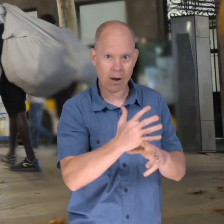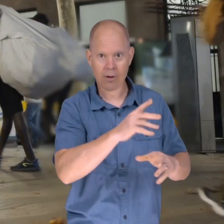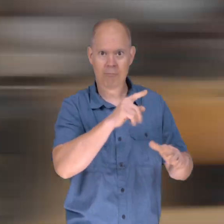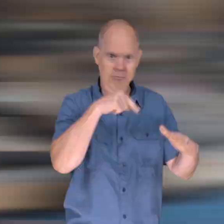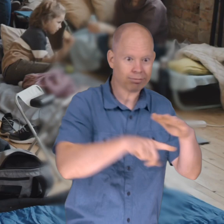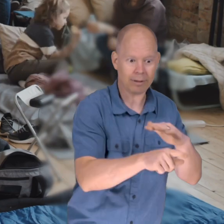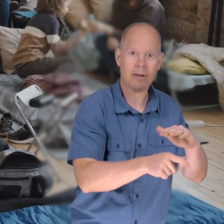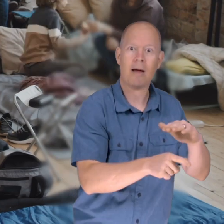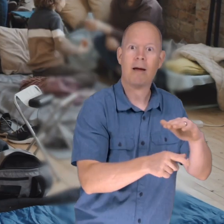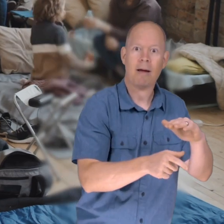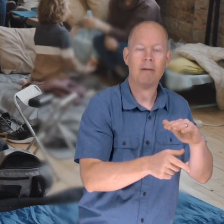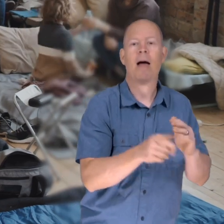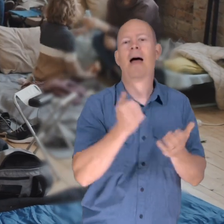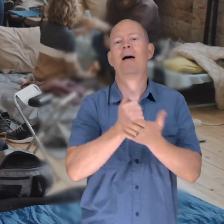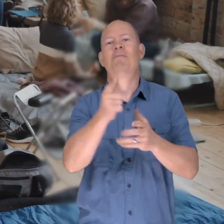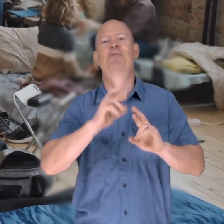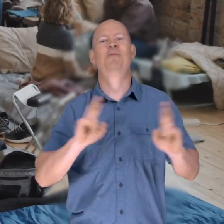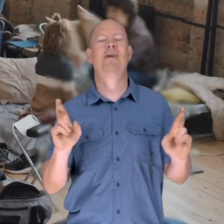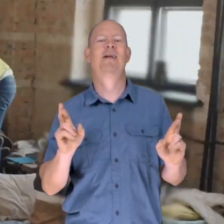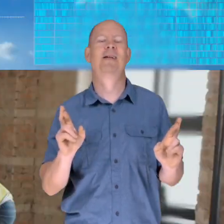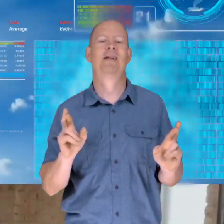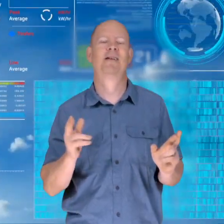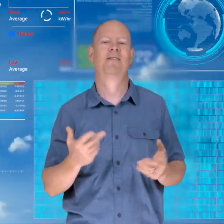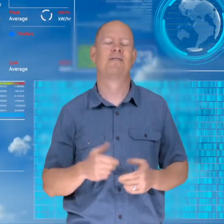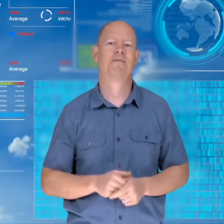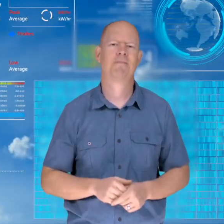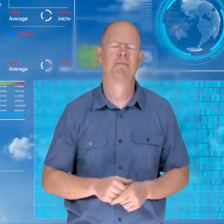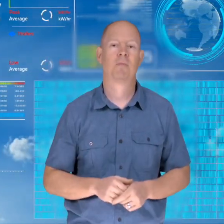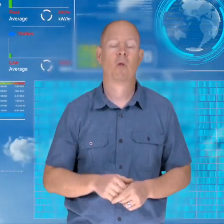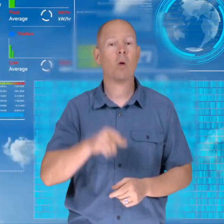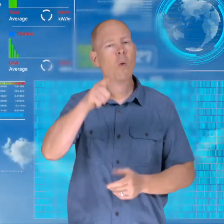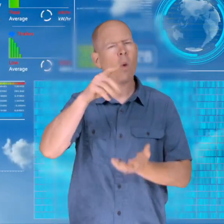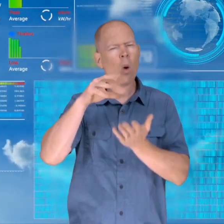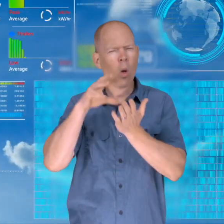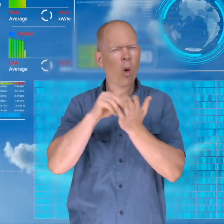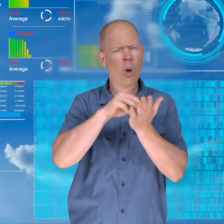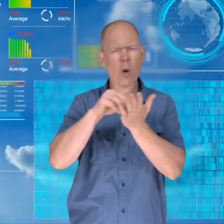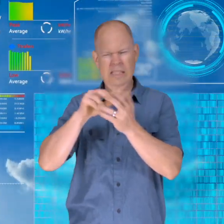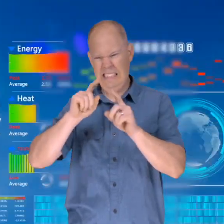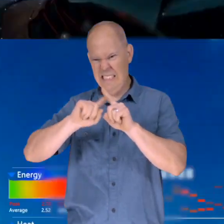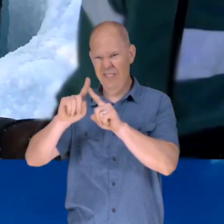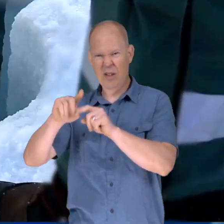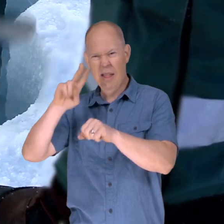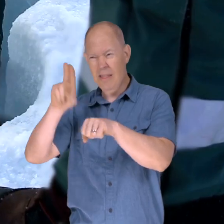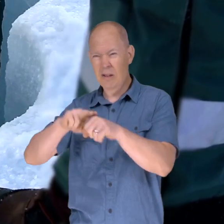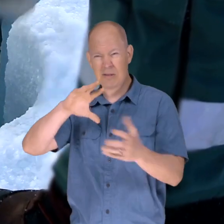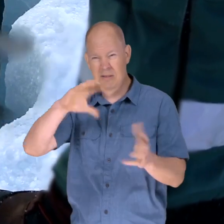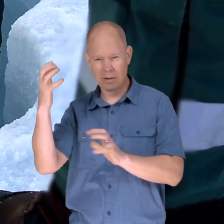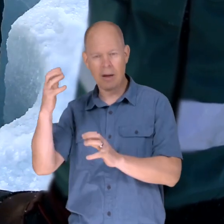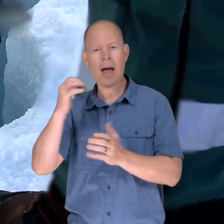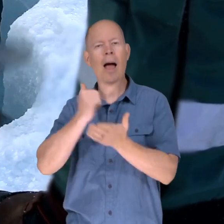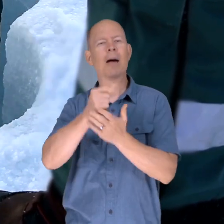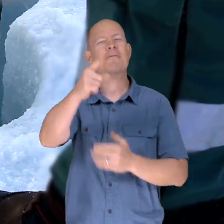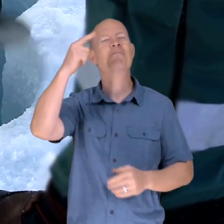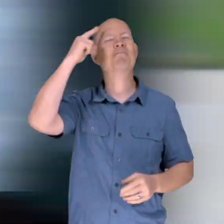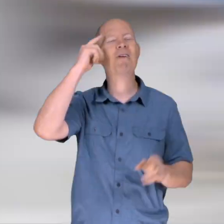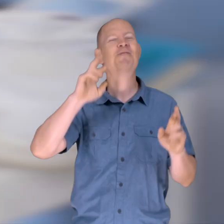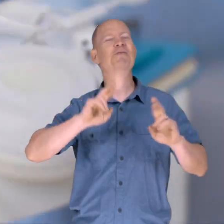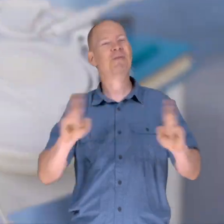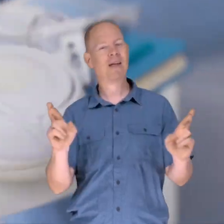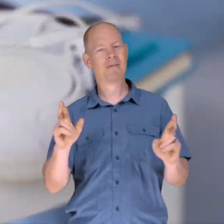disaster is one way you can prepare. And, learning about natural disasters can also help us prepare.